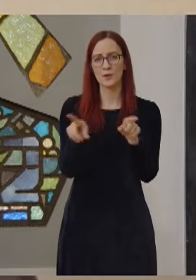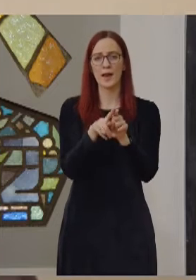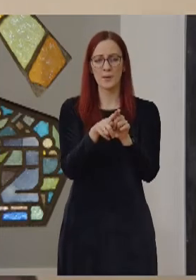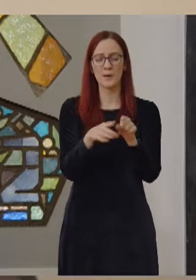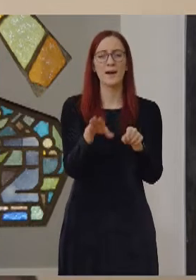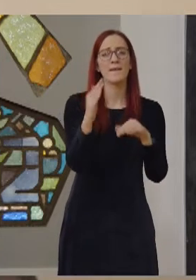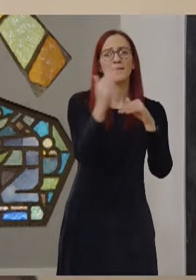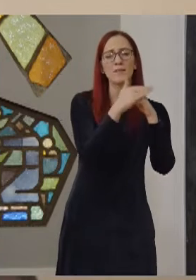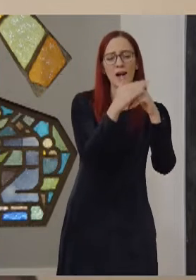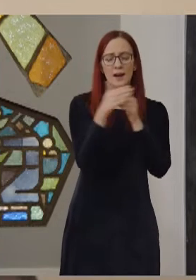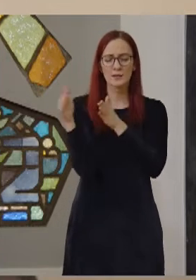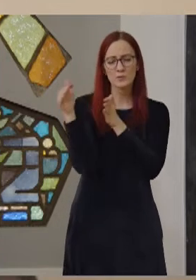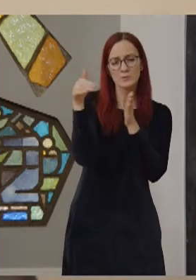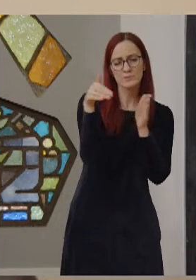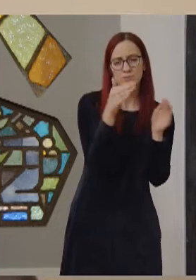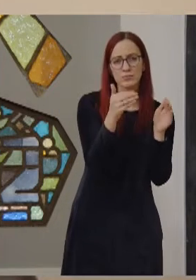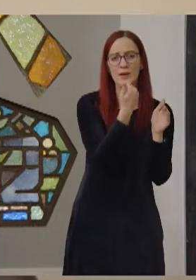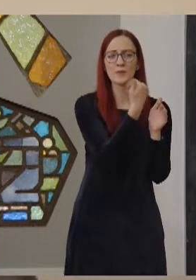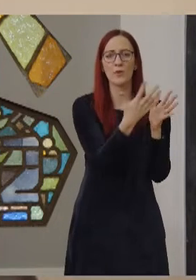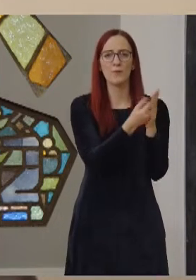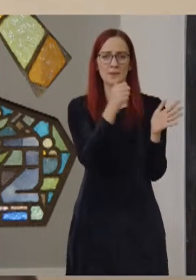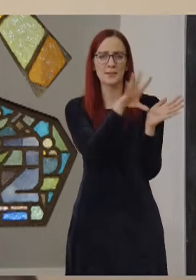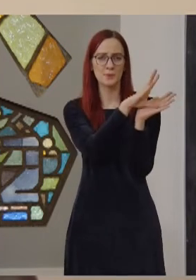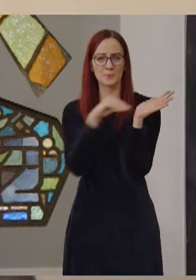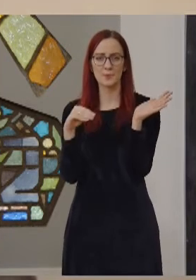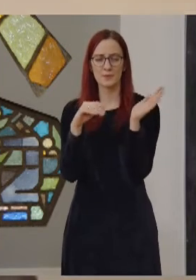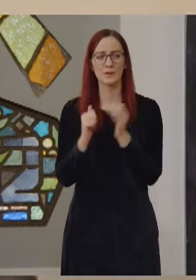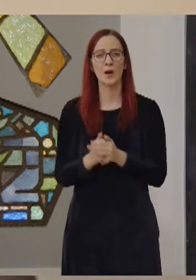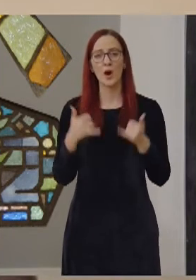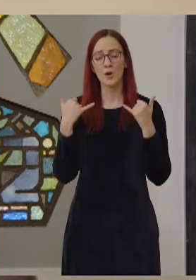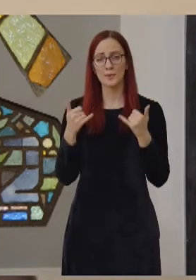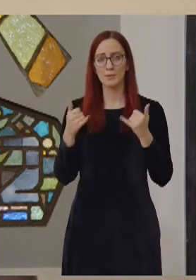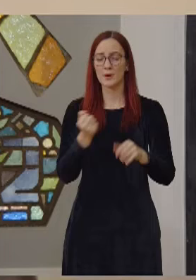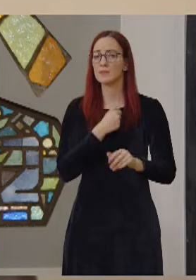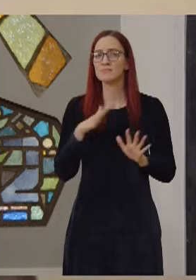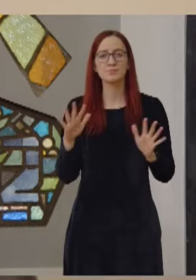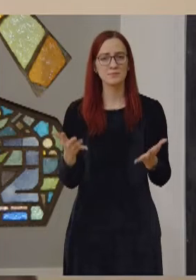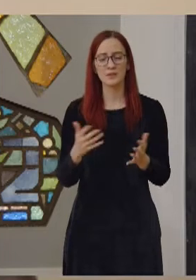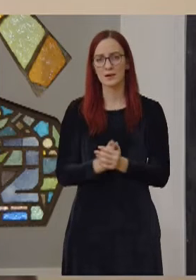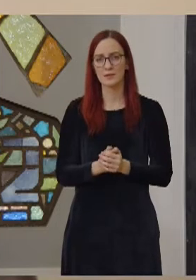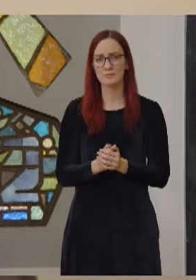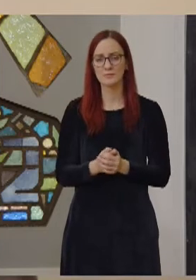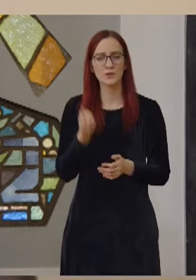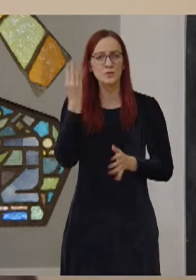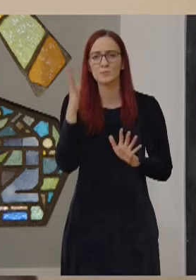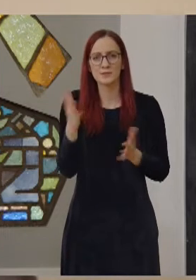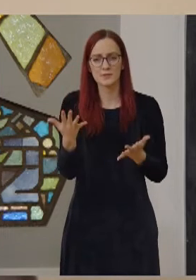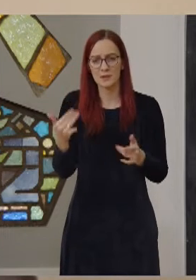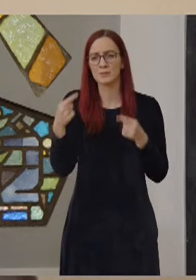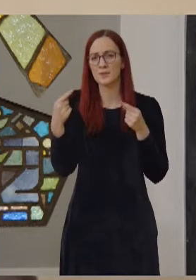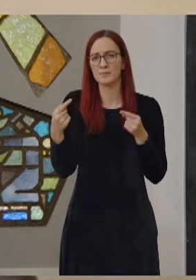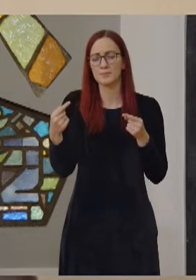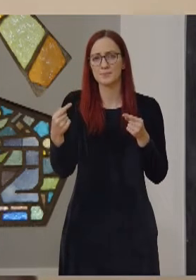will and all society was ready to go west and to undertake Western